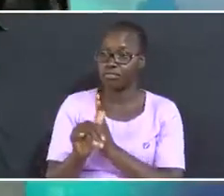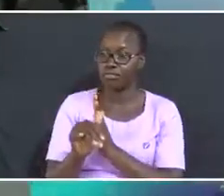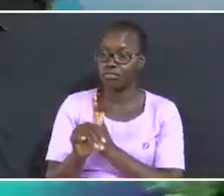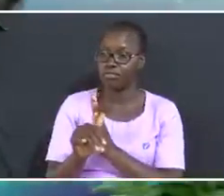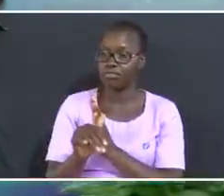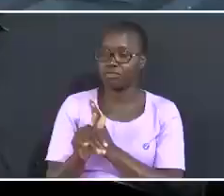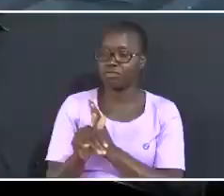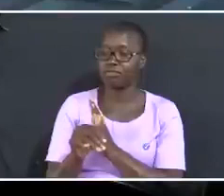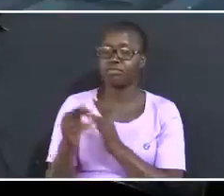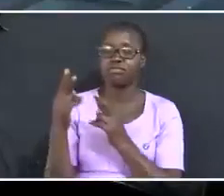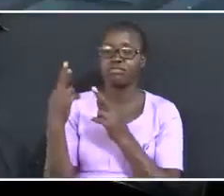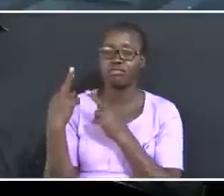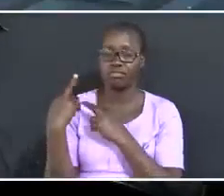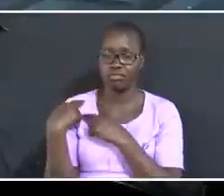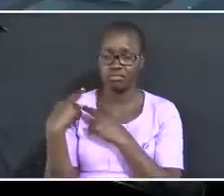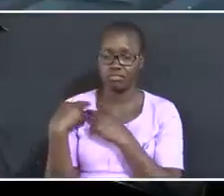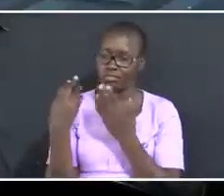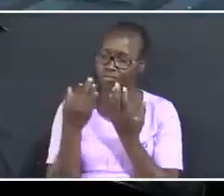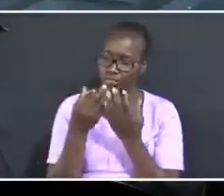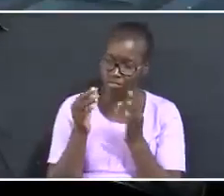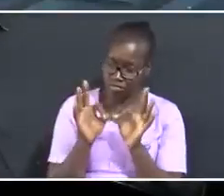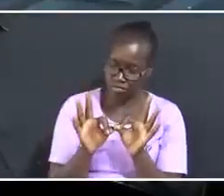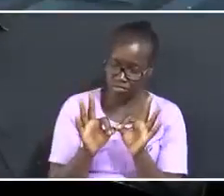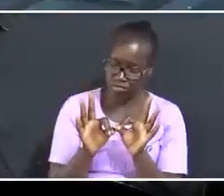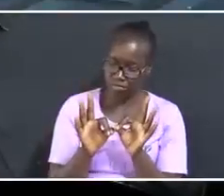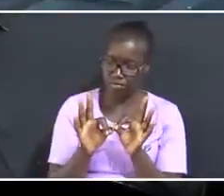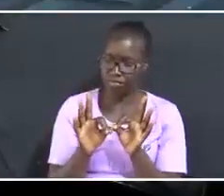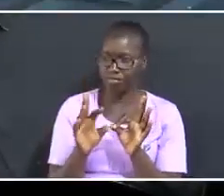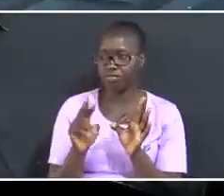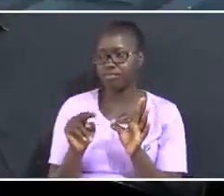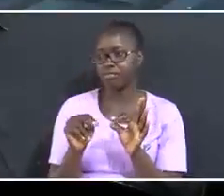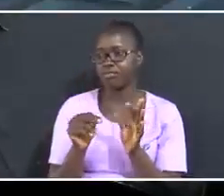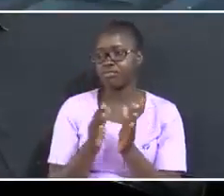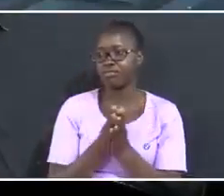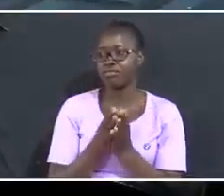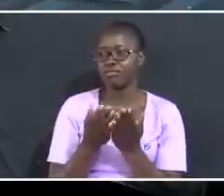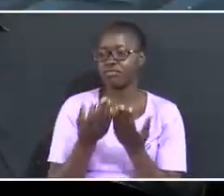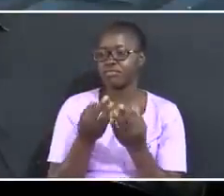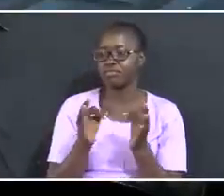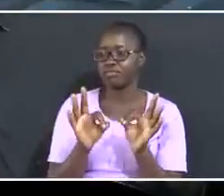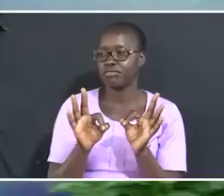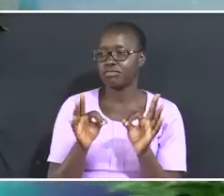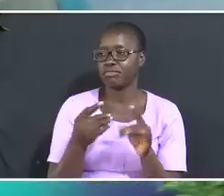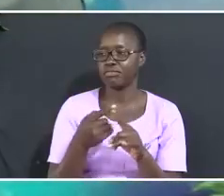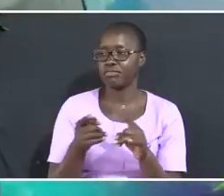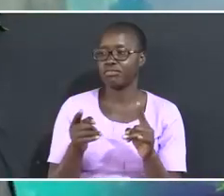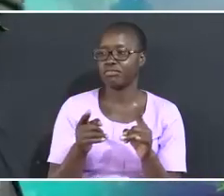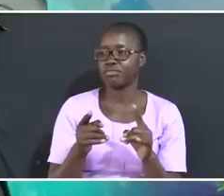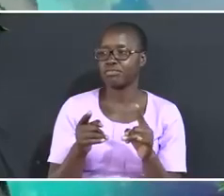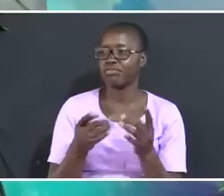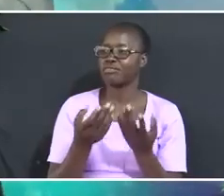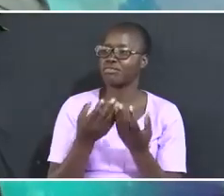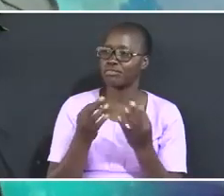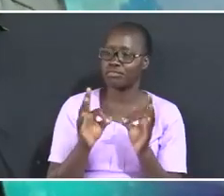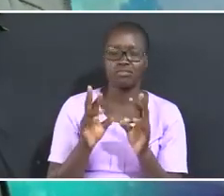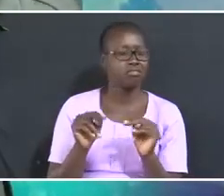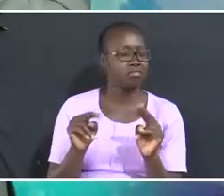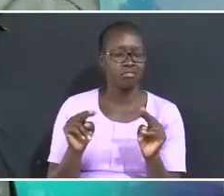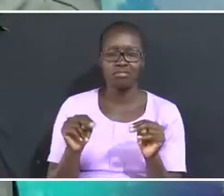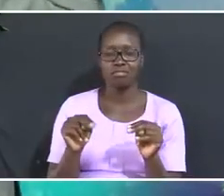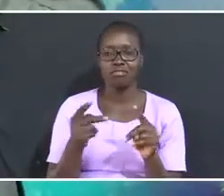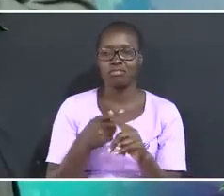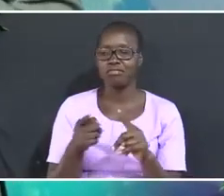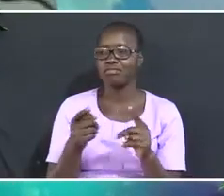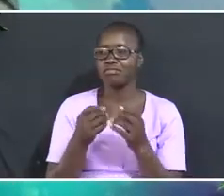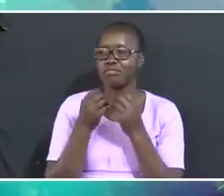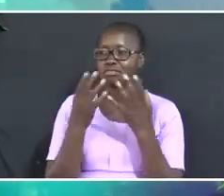are irresponsibly free. Nobody's free, boundlessly free. No, there's